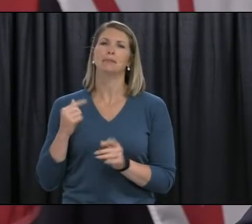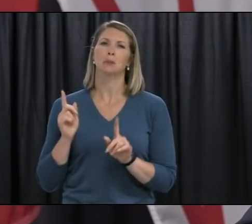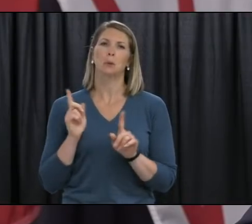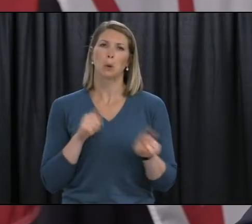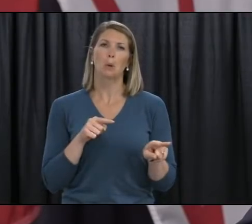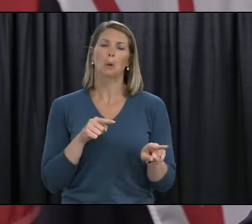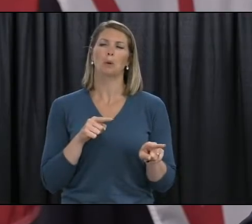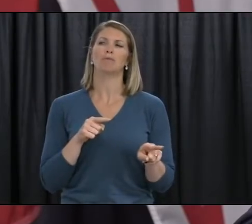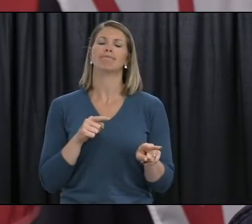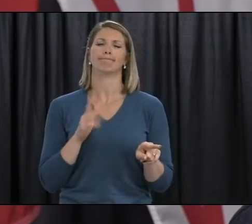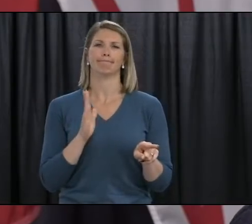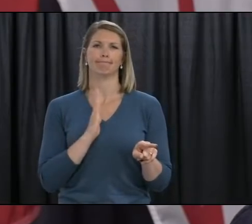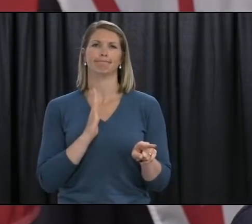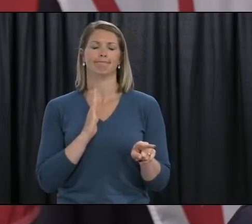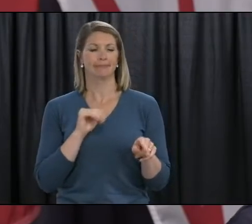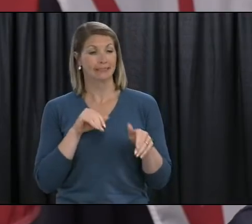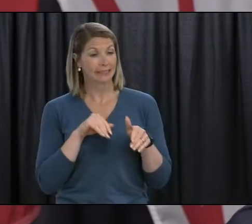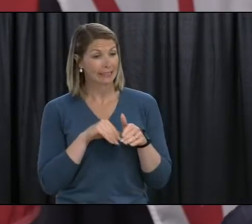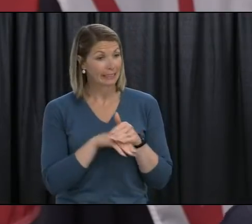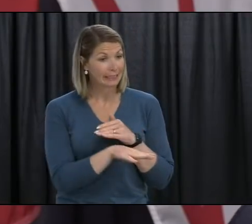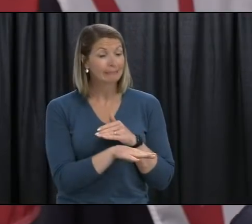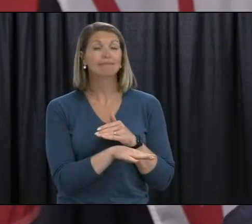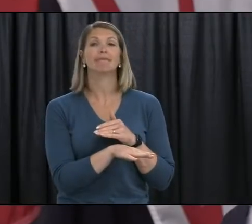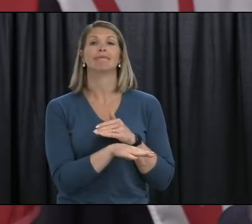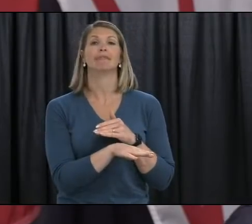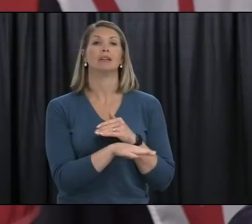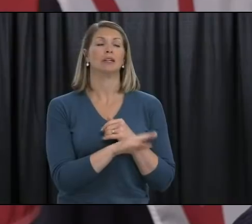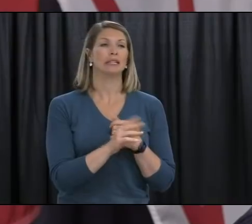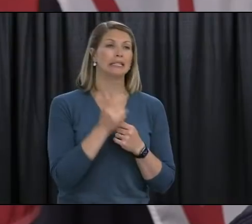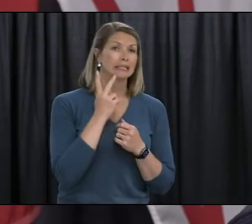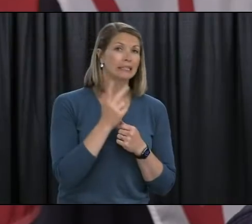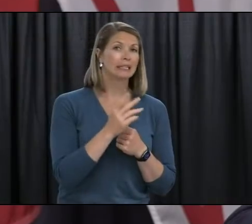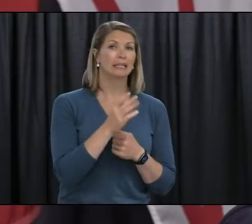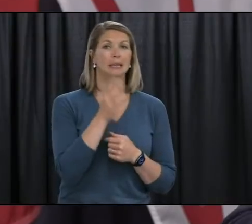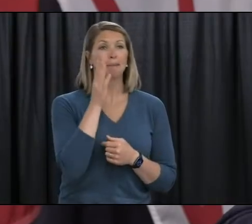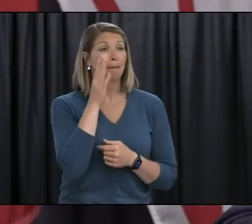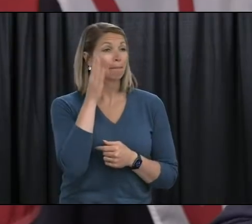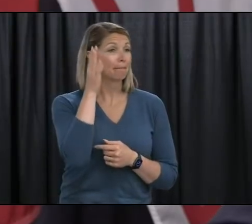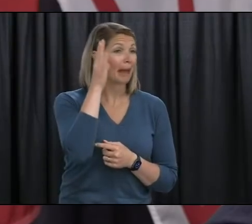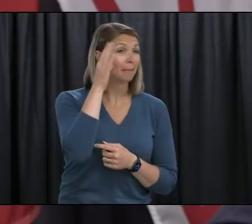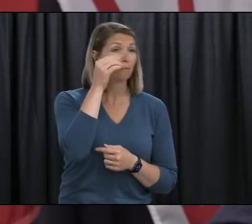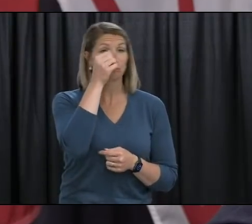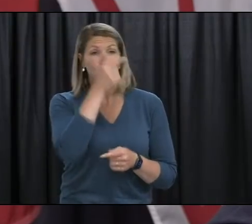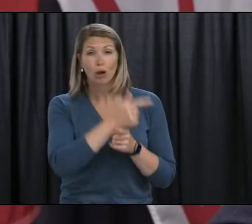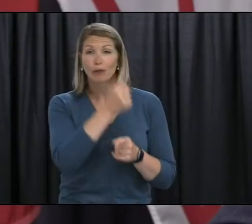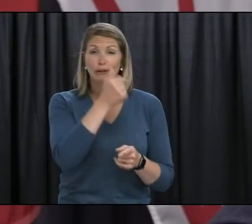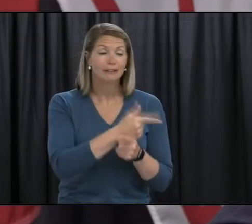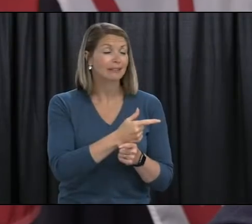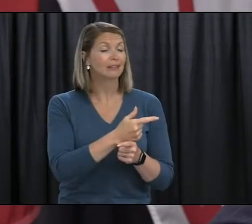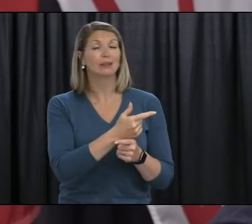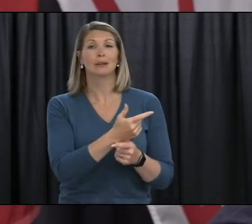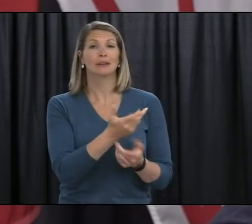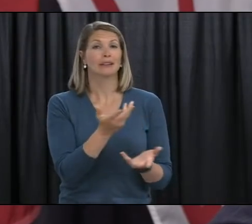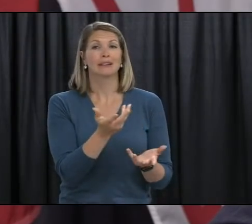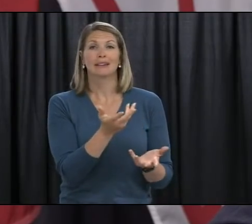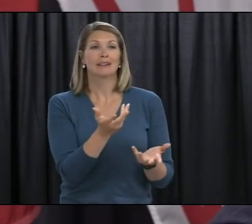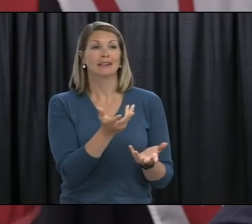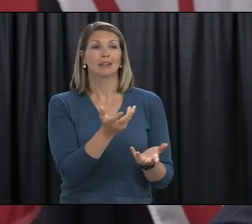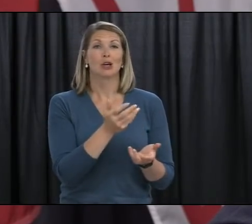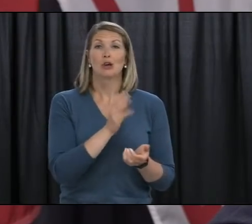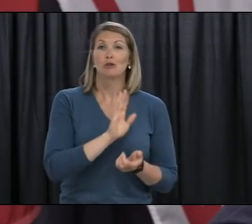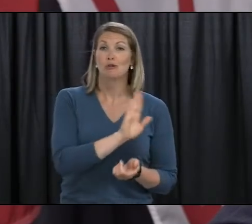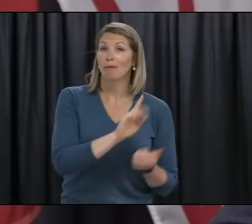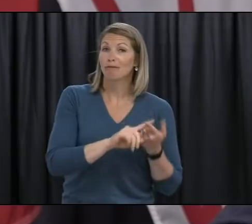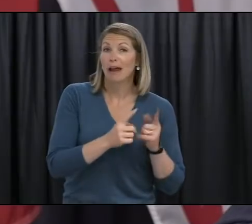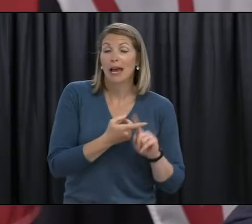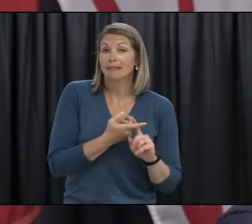is really that you can make the visit, to your parent, to your mom, dad, or brothers or sister, or whoever you're visiting there, your friend